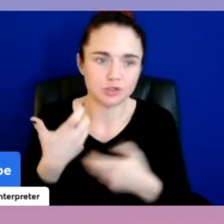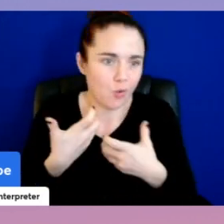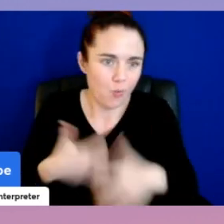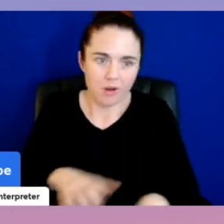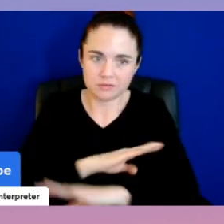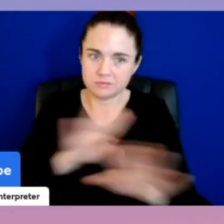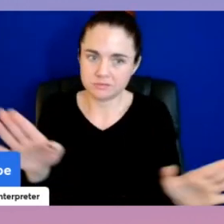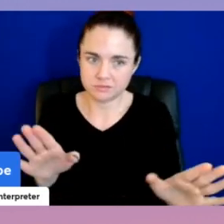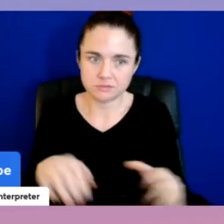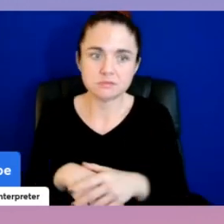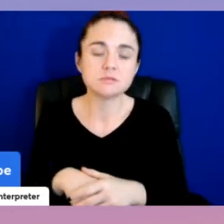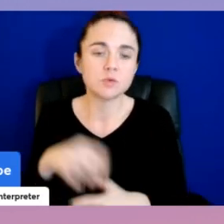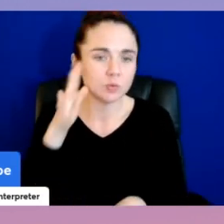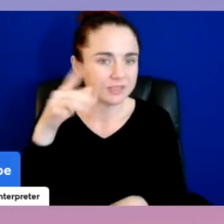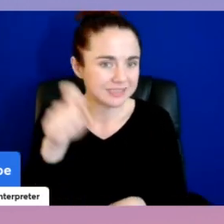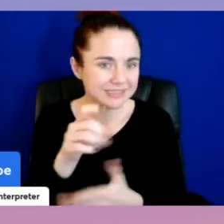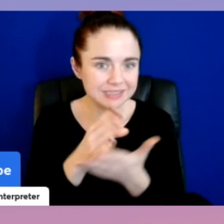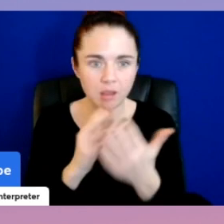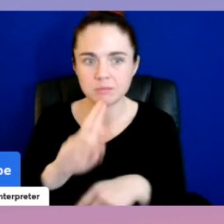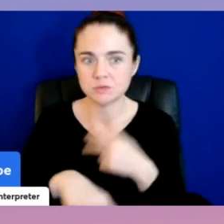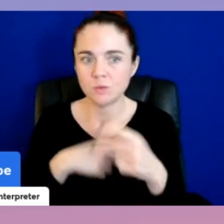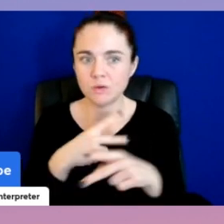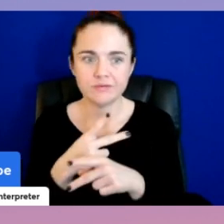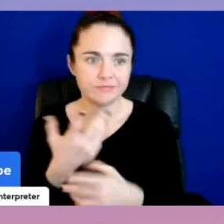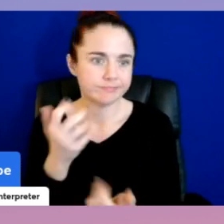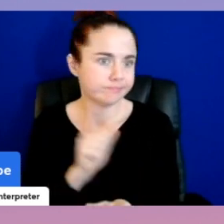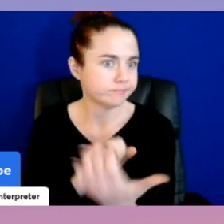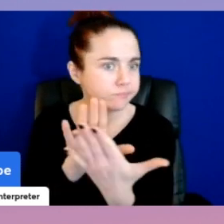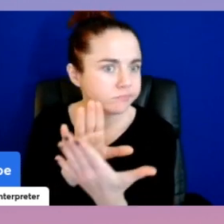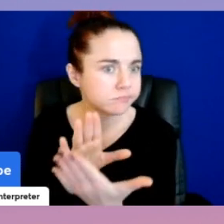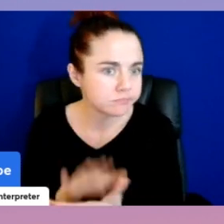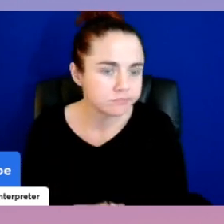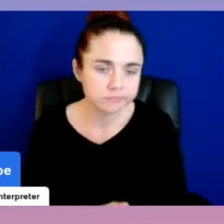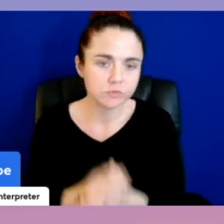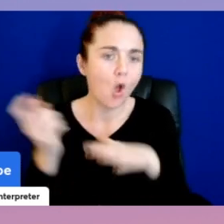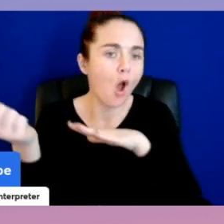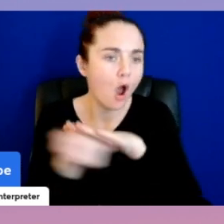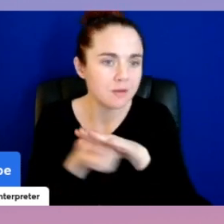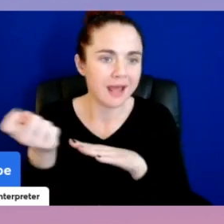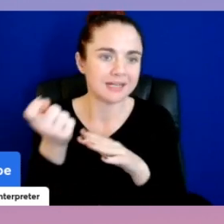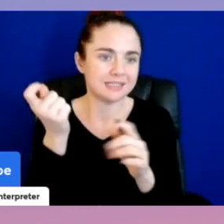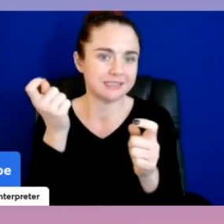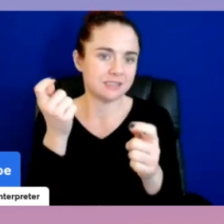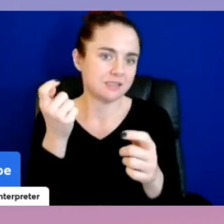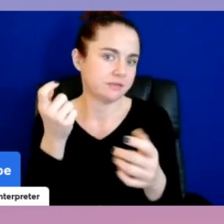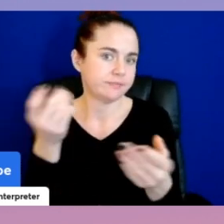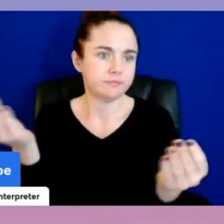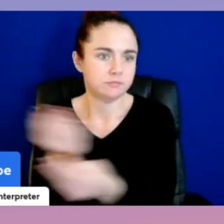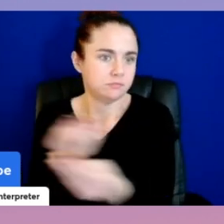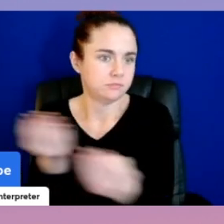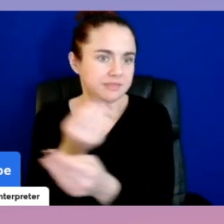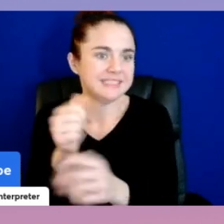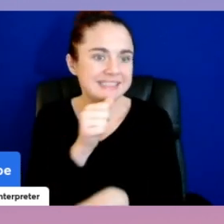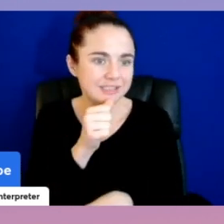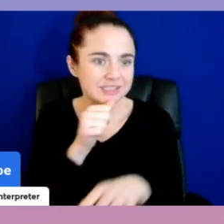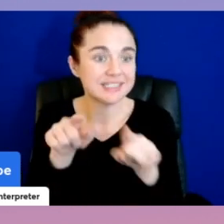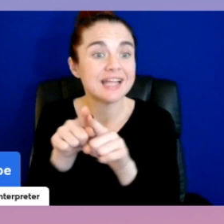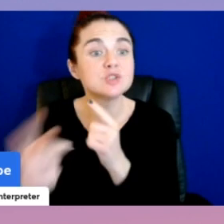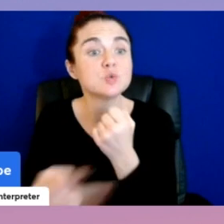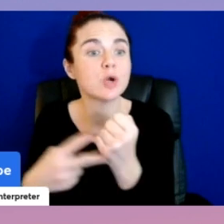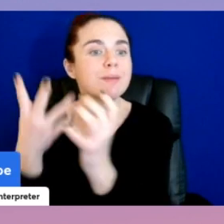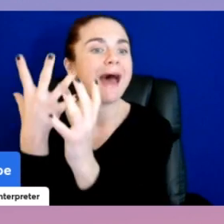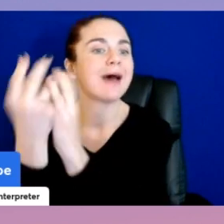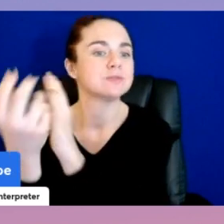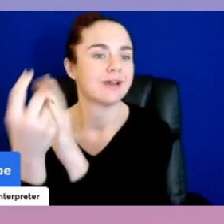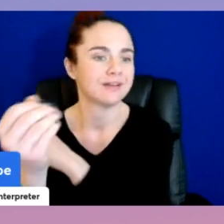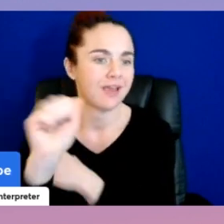You need to have some sort of a method to automatically rotate secrets and store those secrets outside the